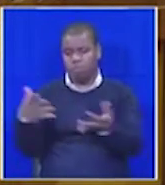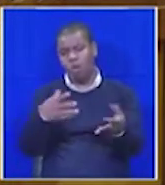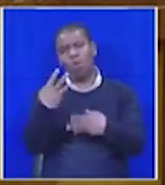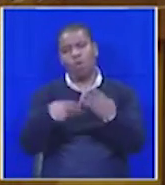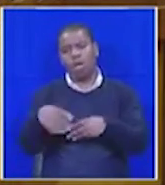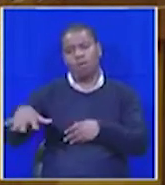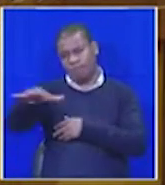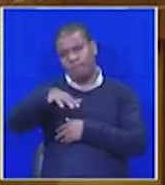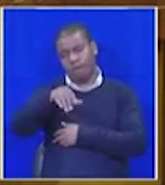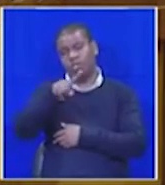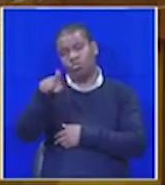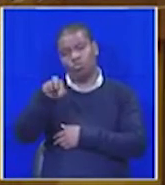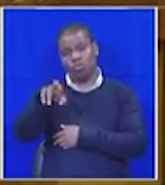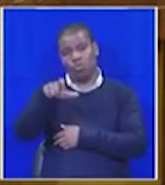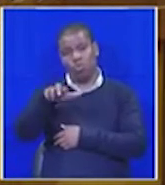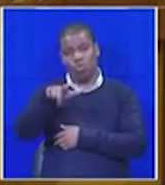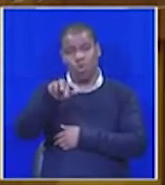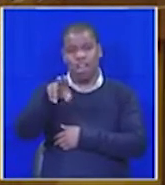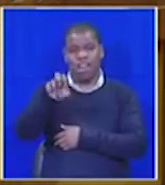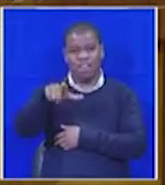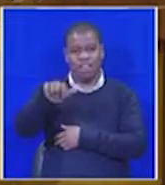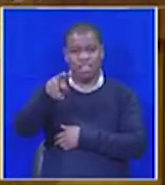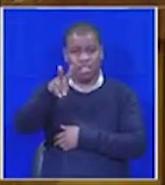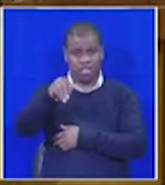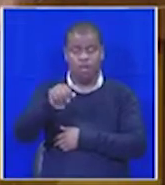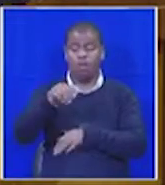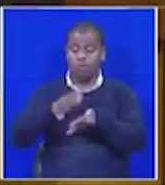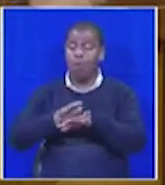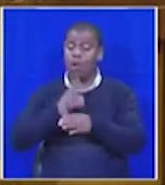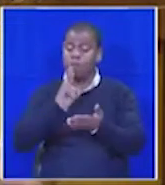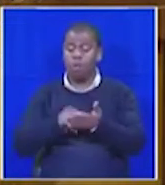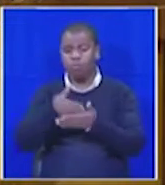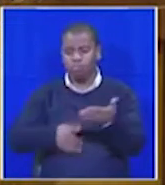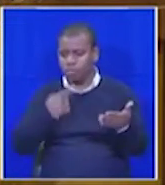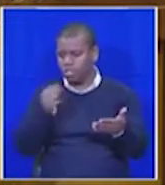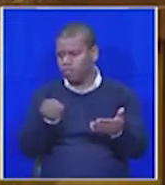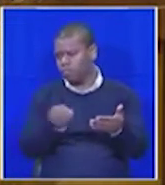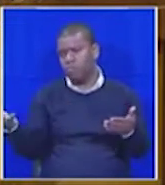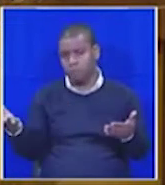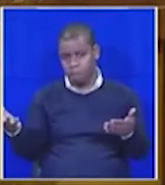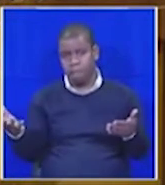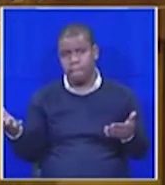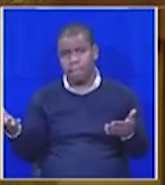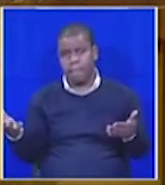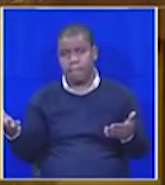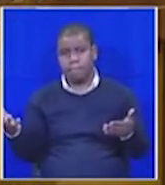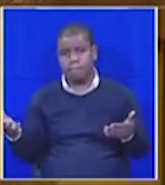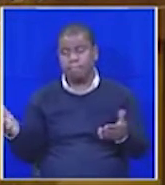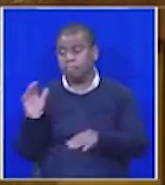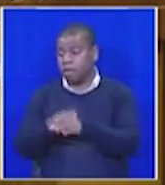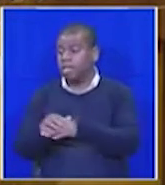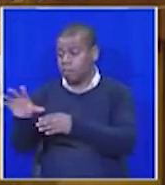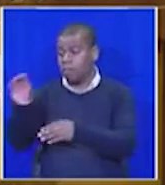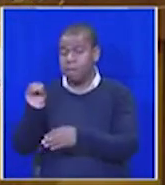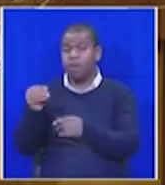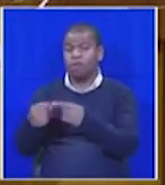in Zululand. But it goes further. There's a report. Water that's provided to those workers has to be drawn from the